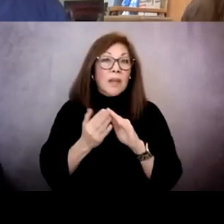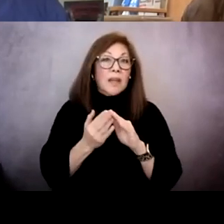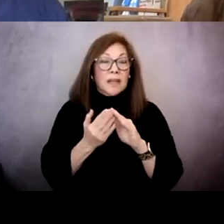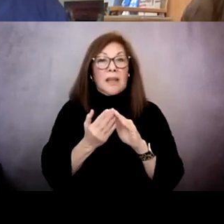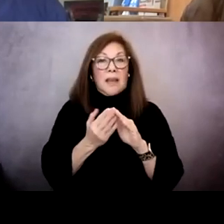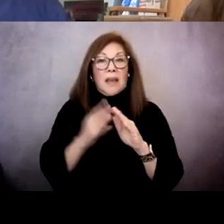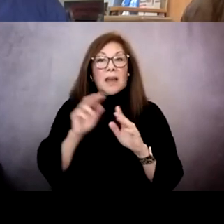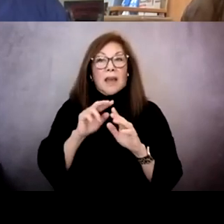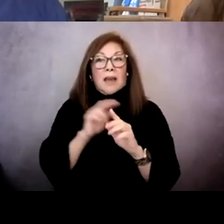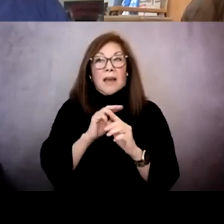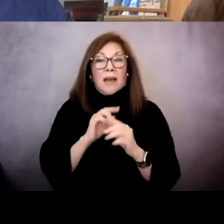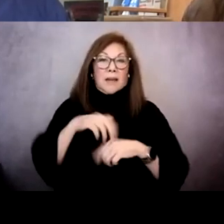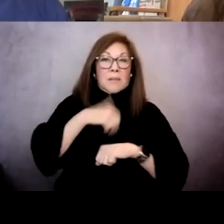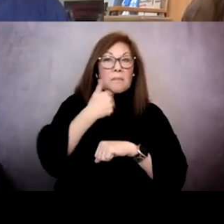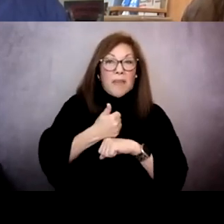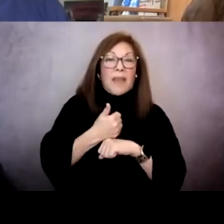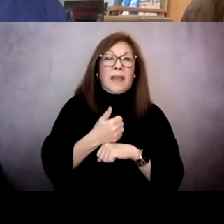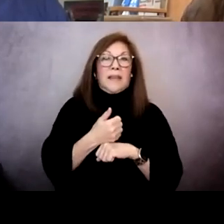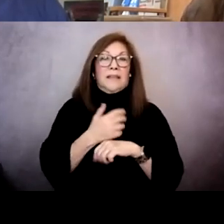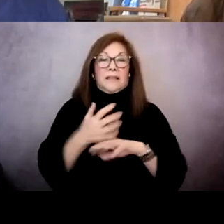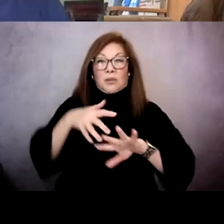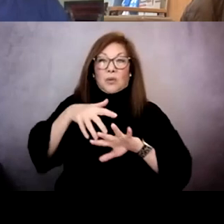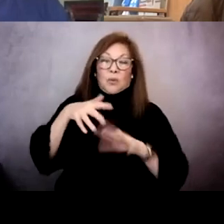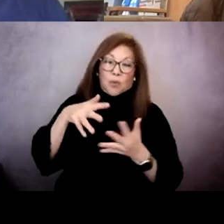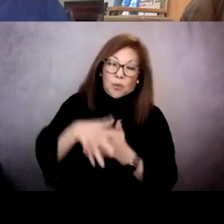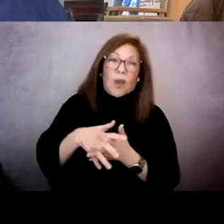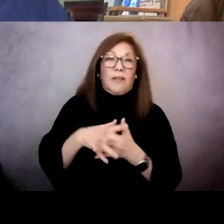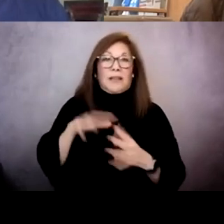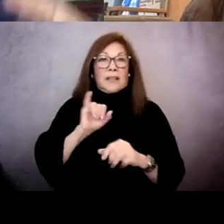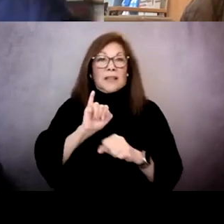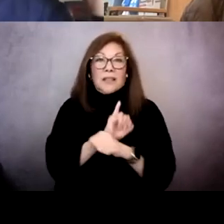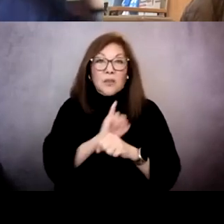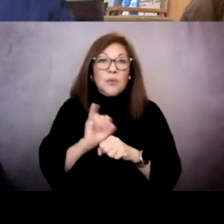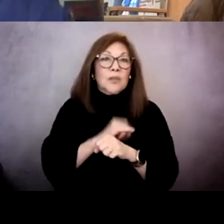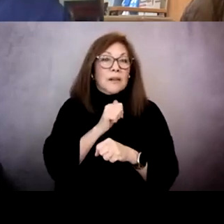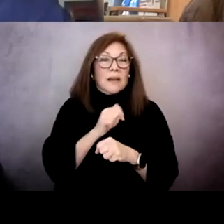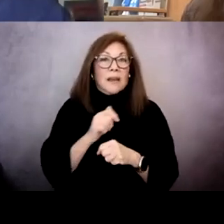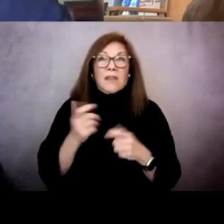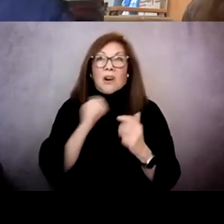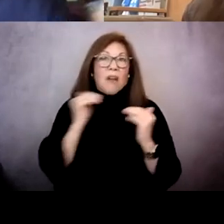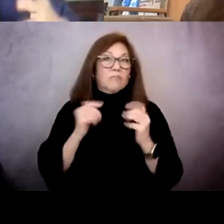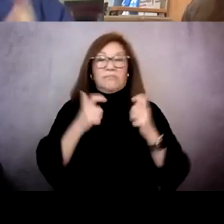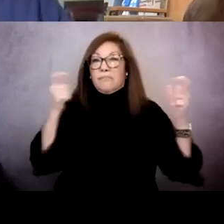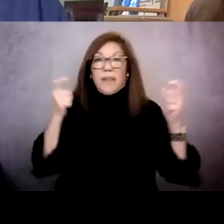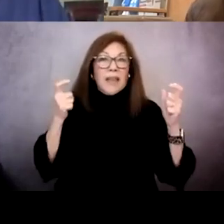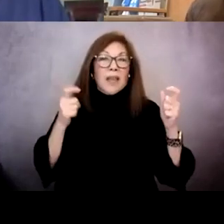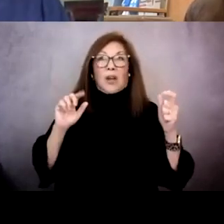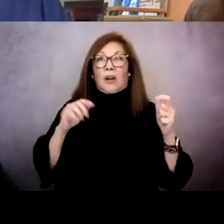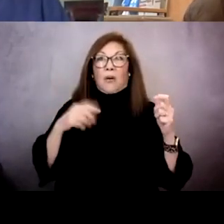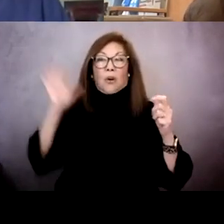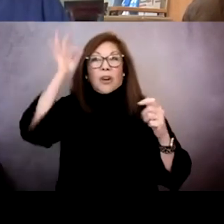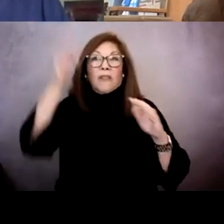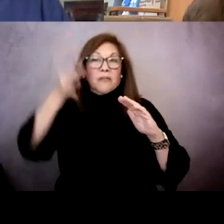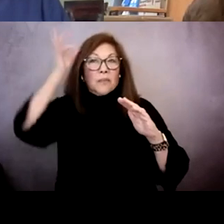oriented and based and grounded institutions and organizations that are not large, high level government run